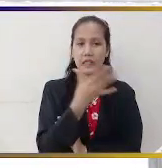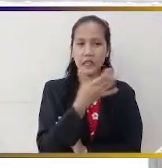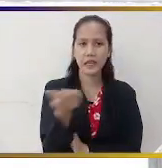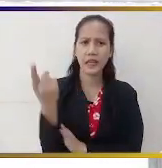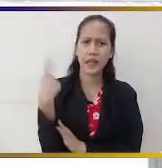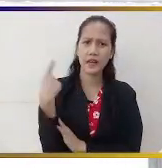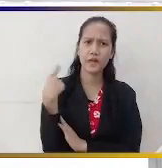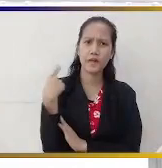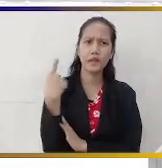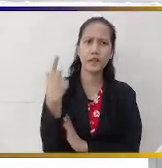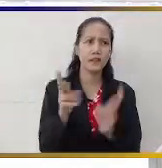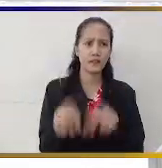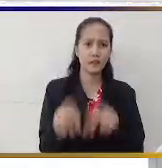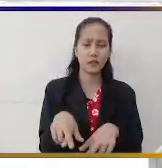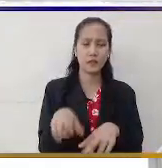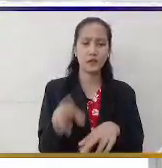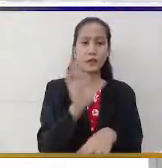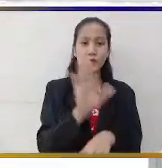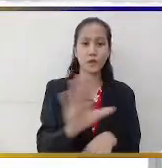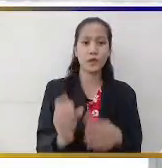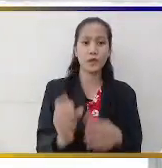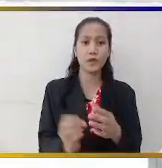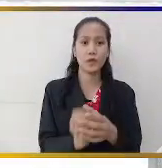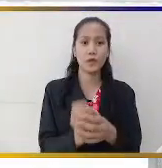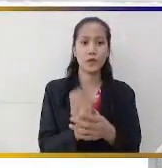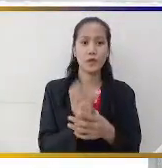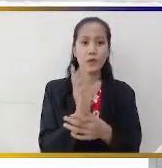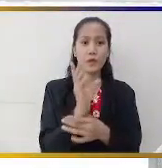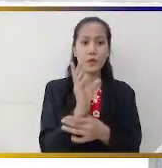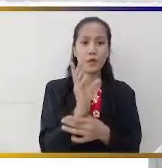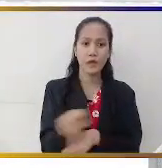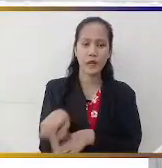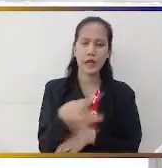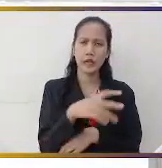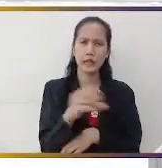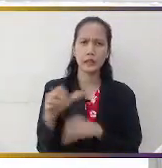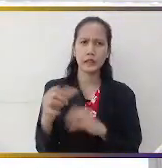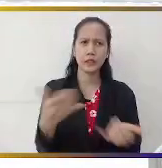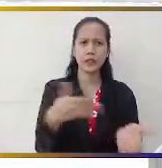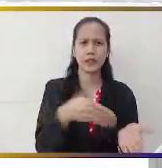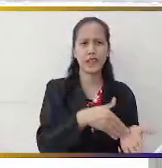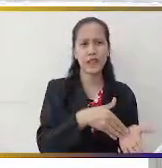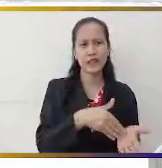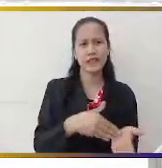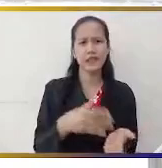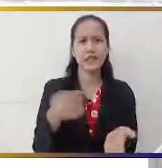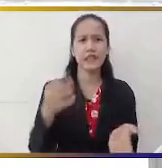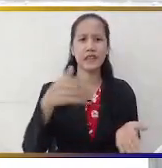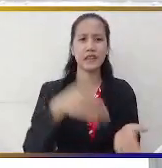now is thousands and thousands of seeds.